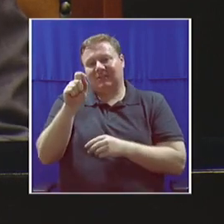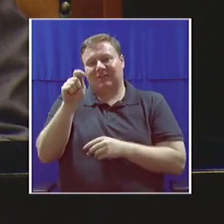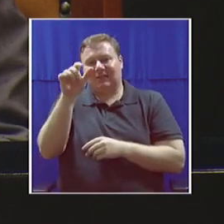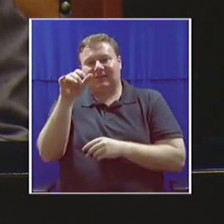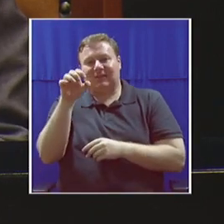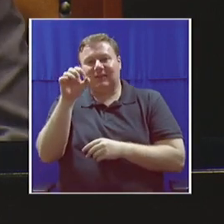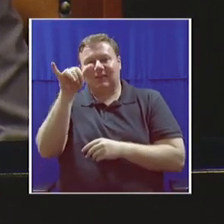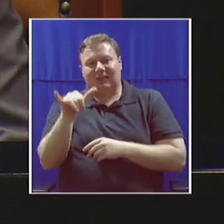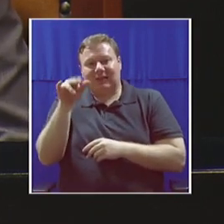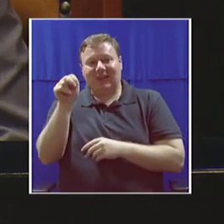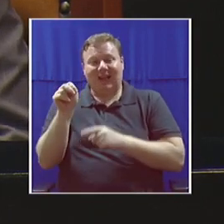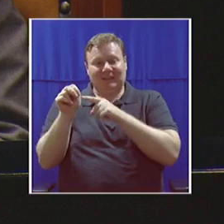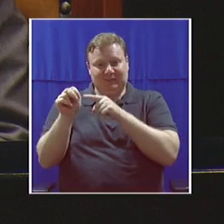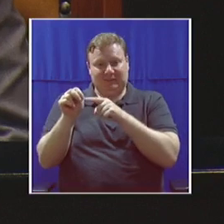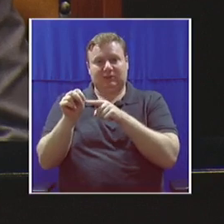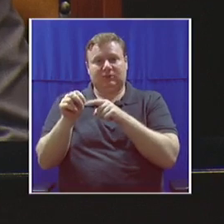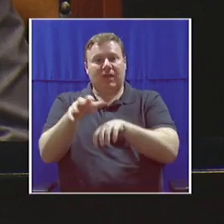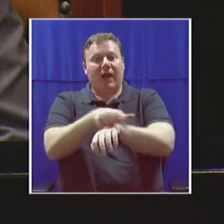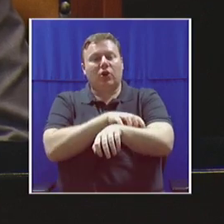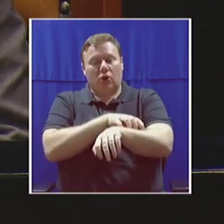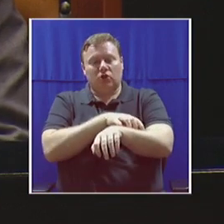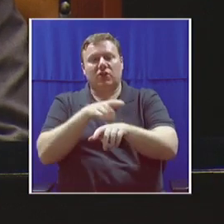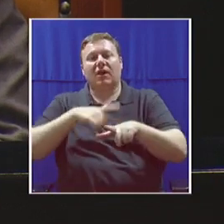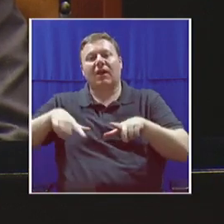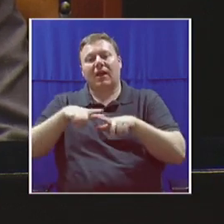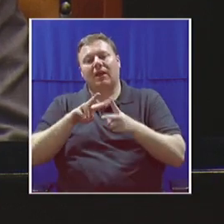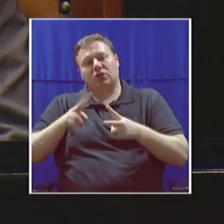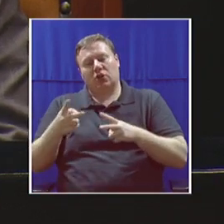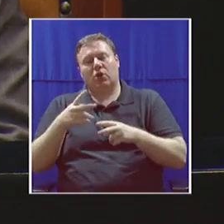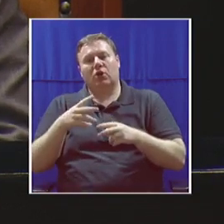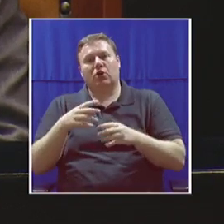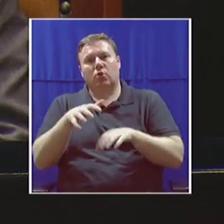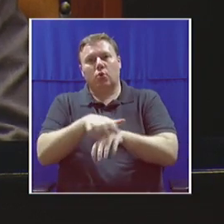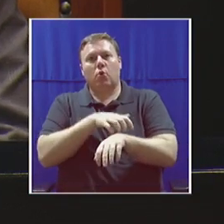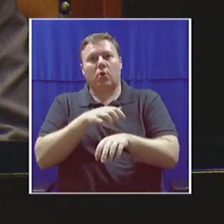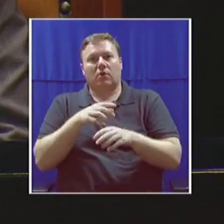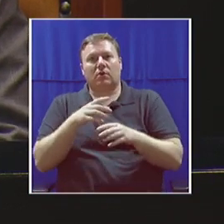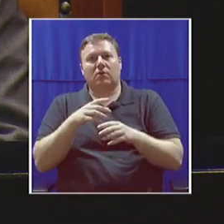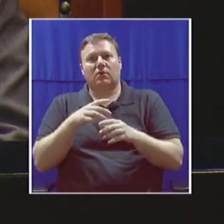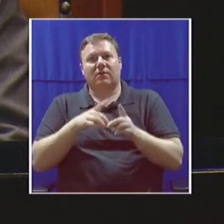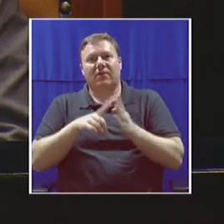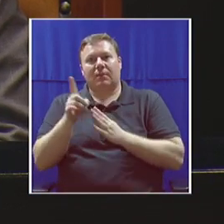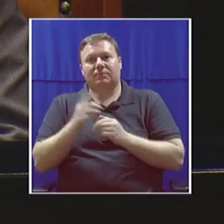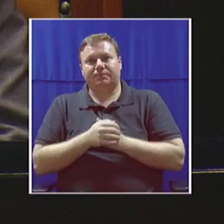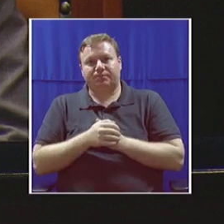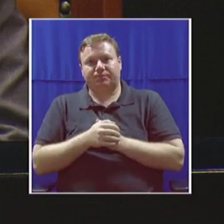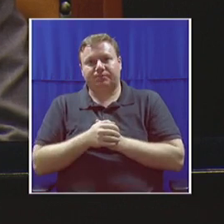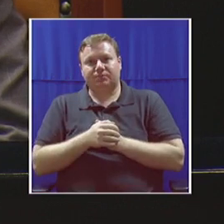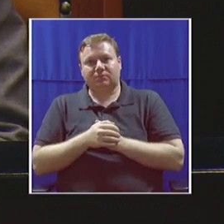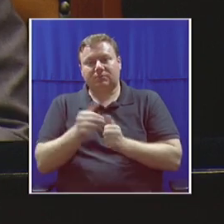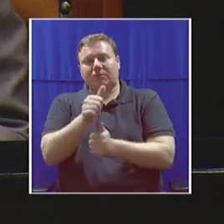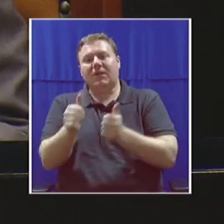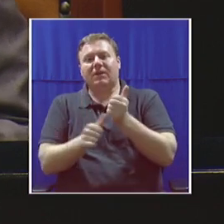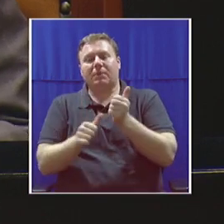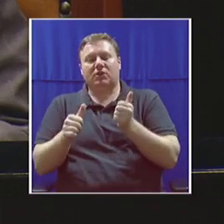to the minister of agriculture land reform and Rural Development I've also been informed that the deputy Minister will be answering questions on behalf of the